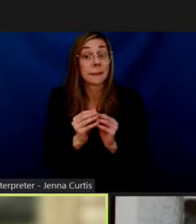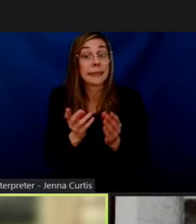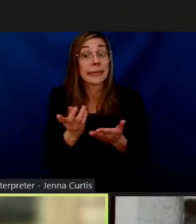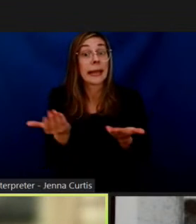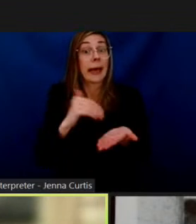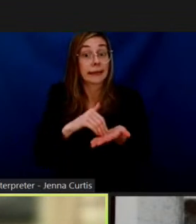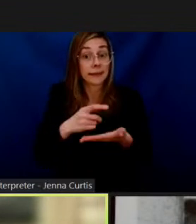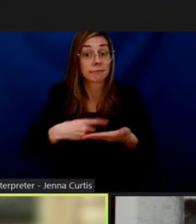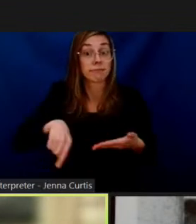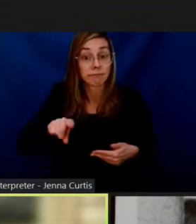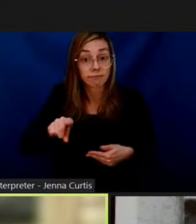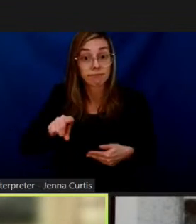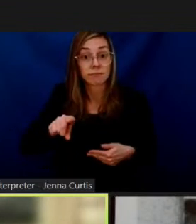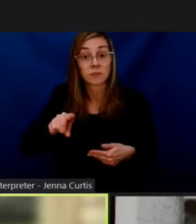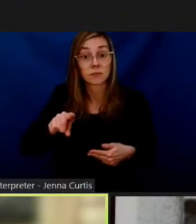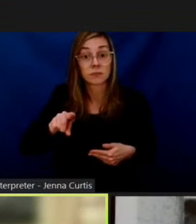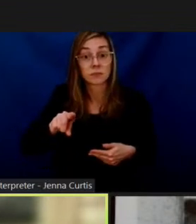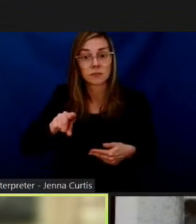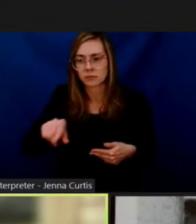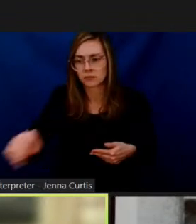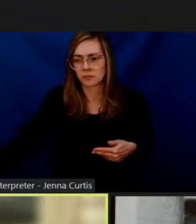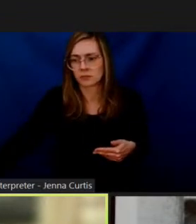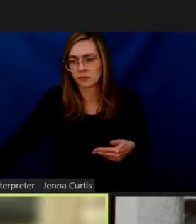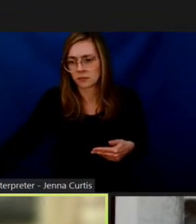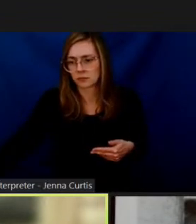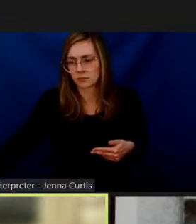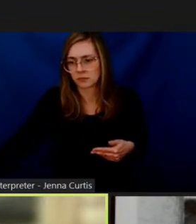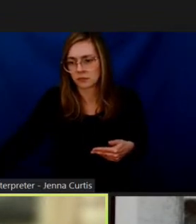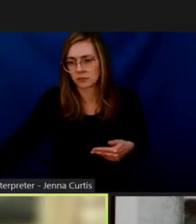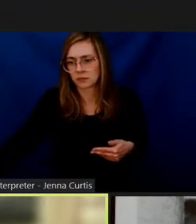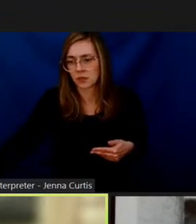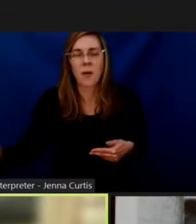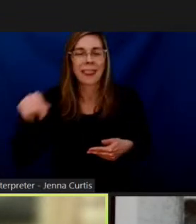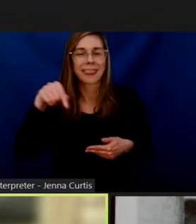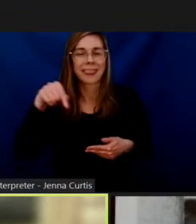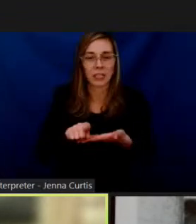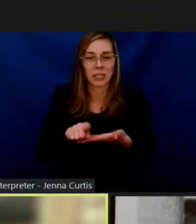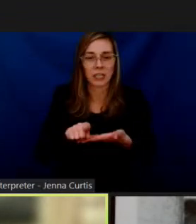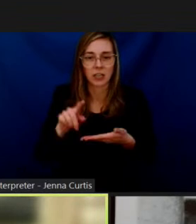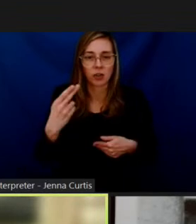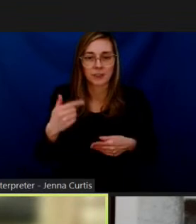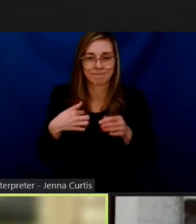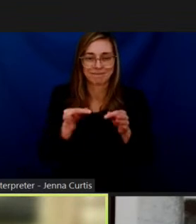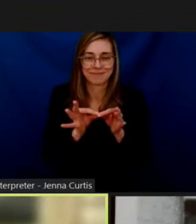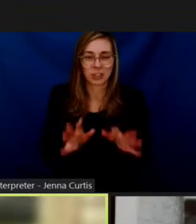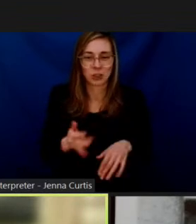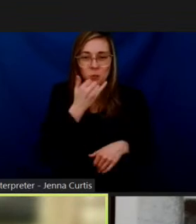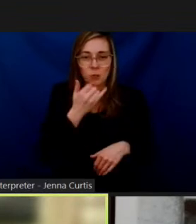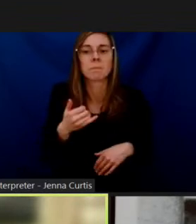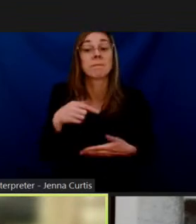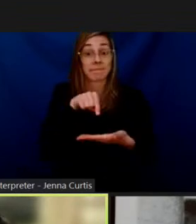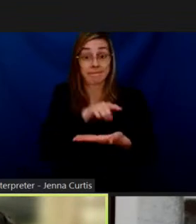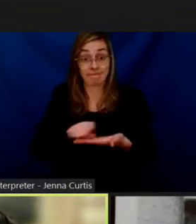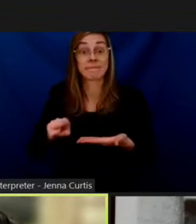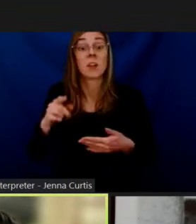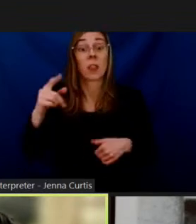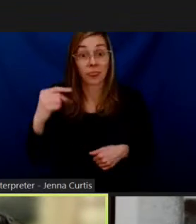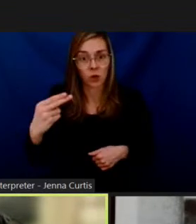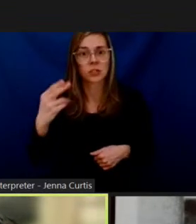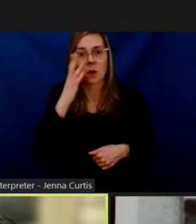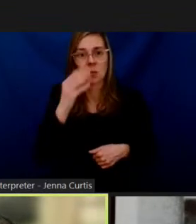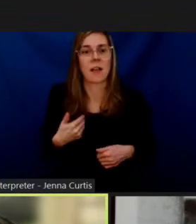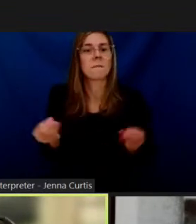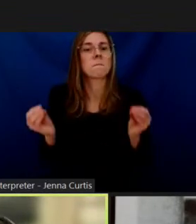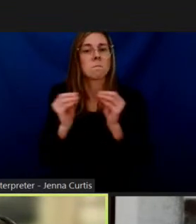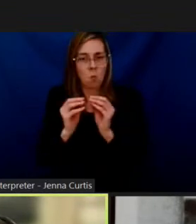additional opportunities to connect. So this is not just a one and done situation. We'll be open to connect throughout this entire process. So we just